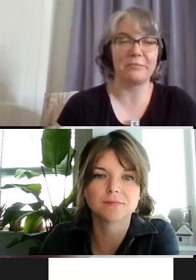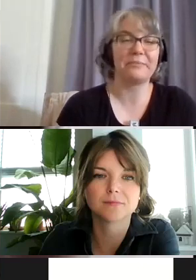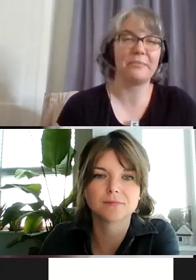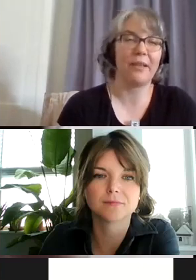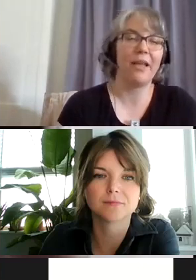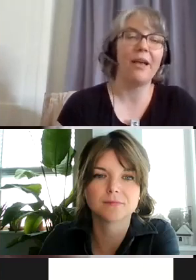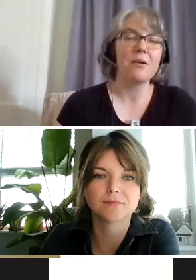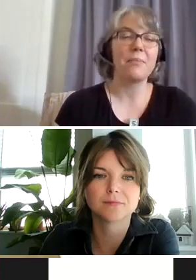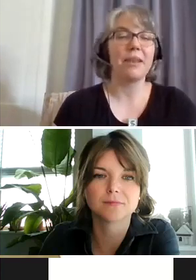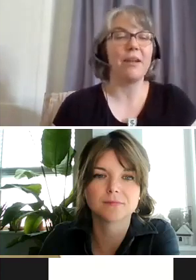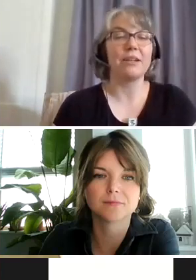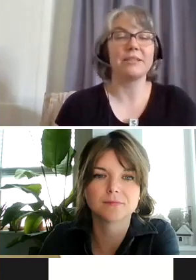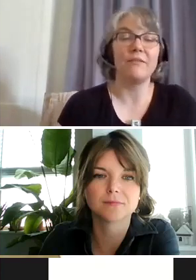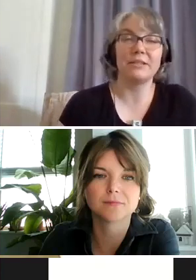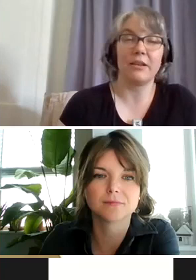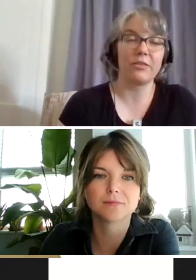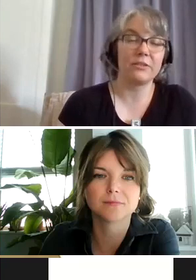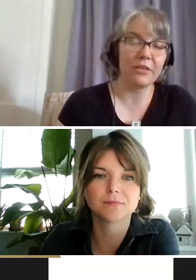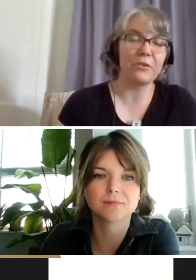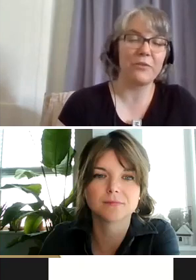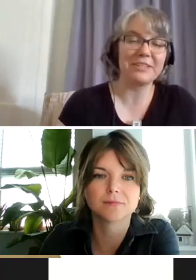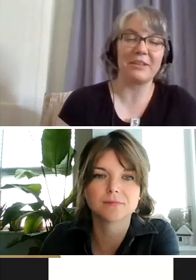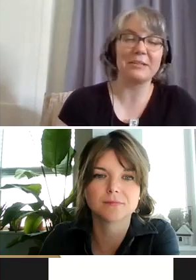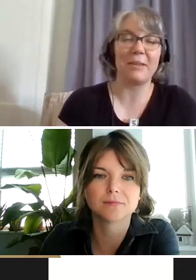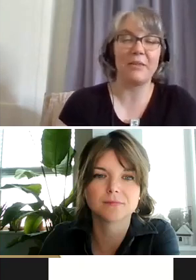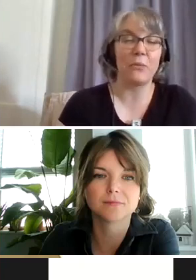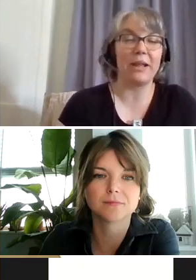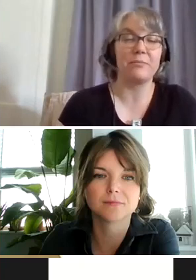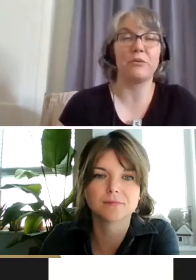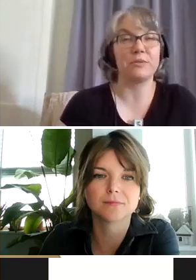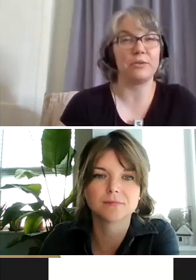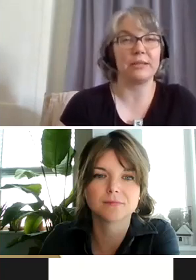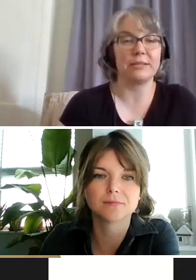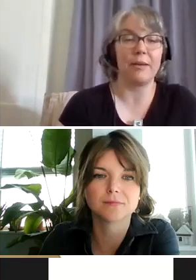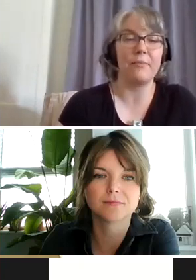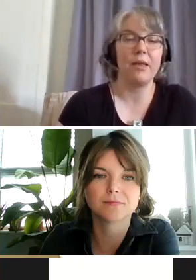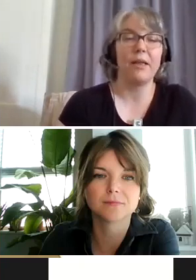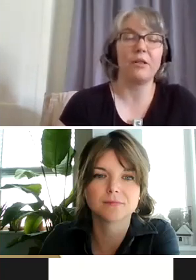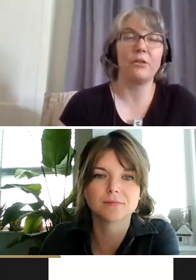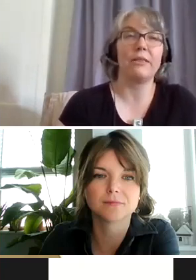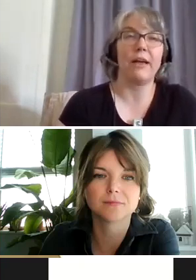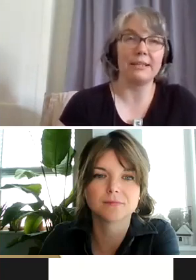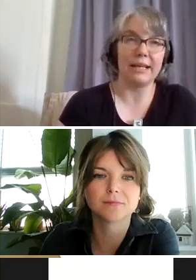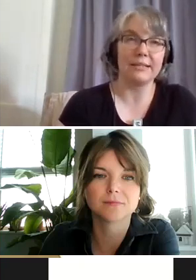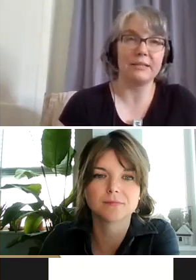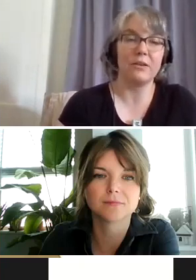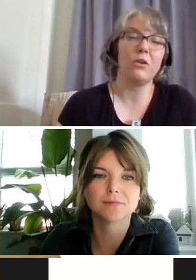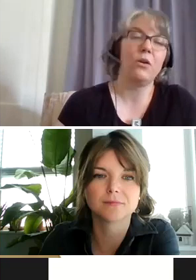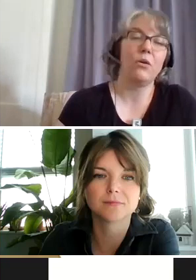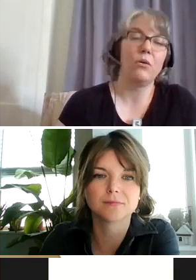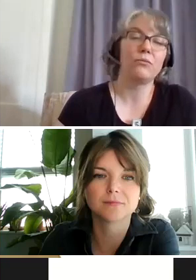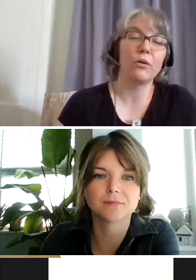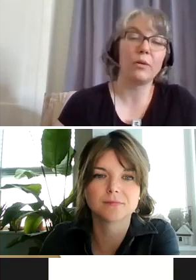around. Many artists of the Southern Renaissance made their way to Melrose during this time, including Lyle